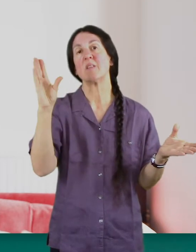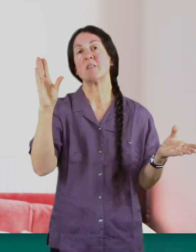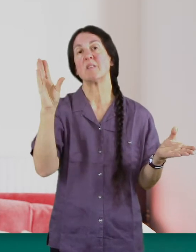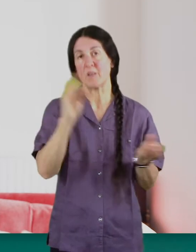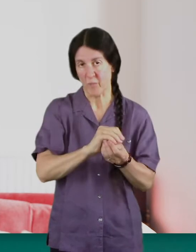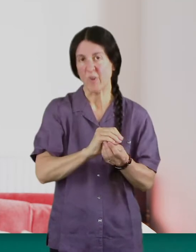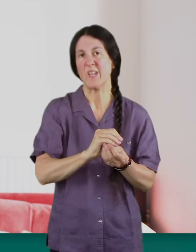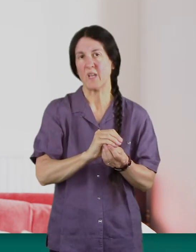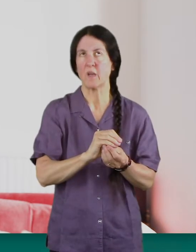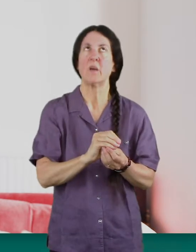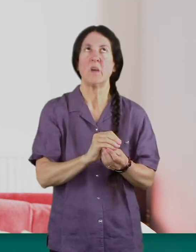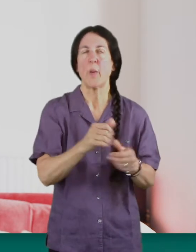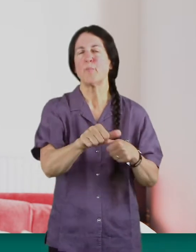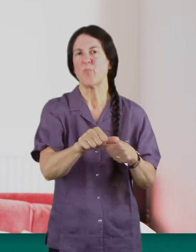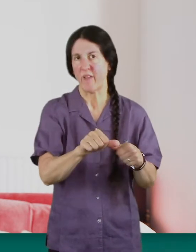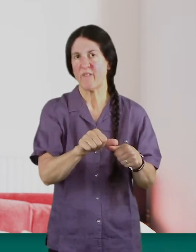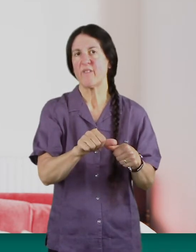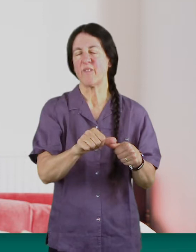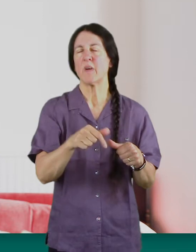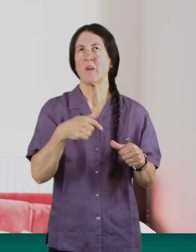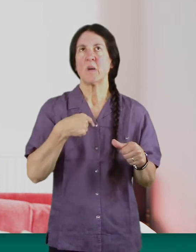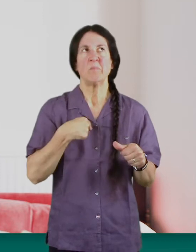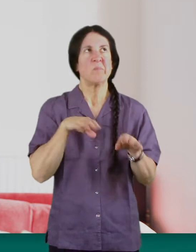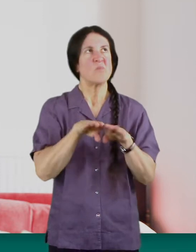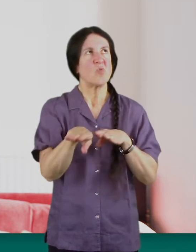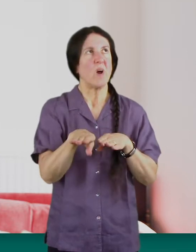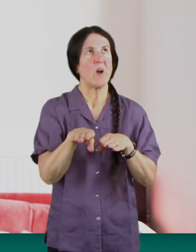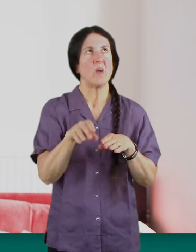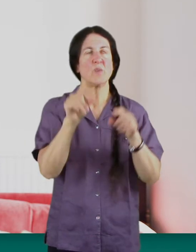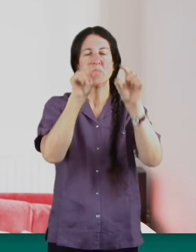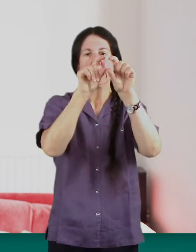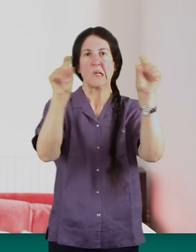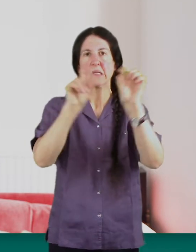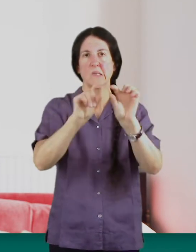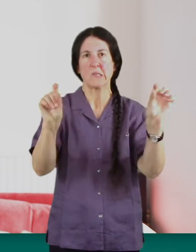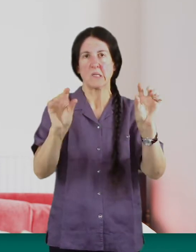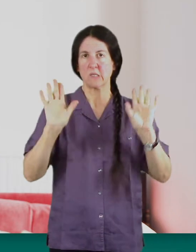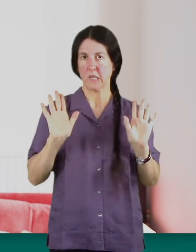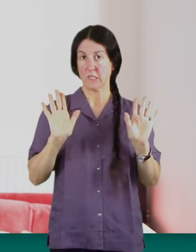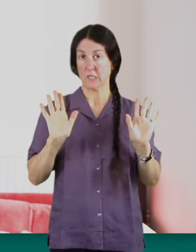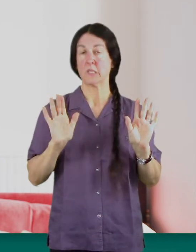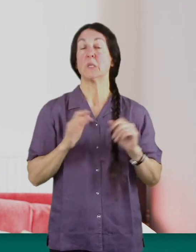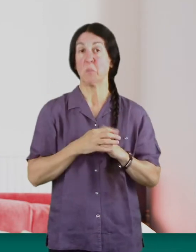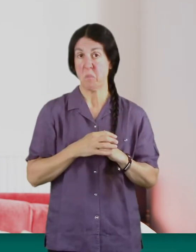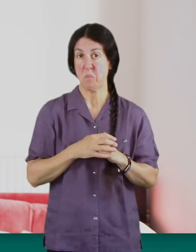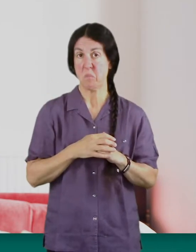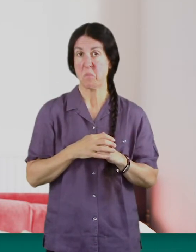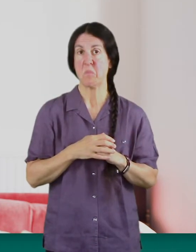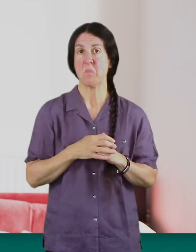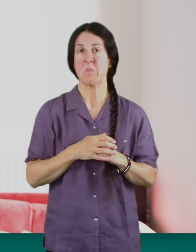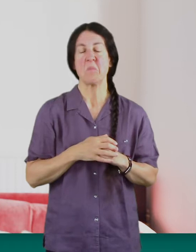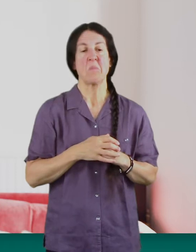brief. I tried to write it out in a sentence or 2, and this is what I came up with. We